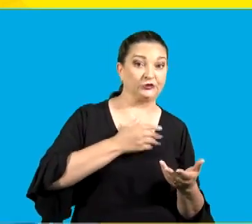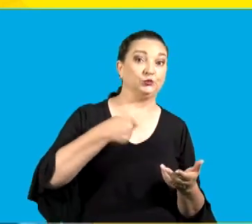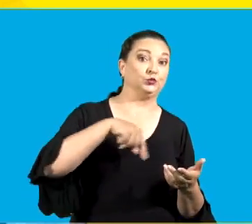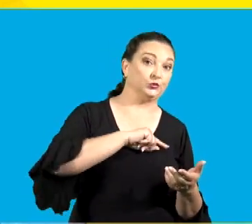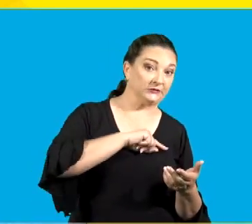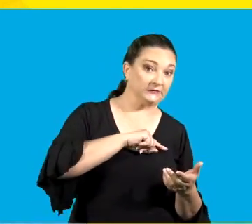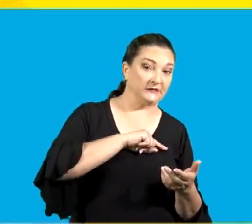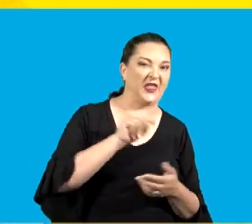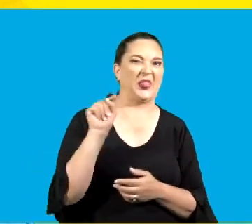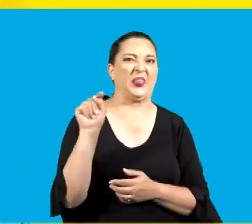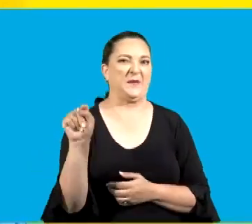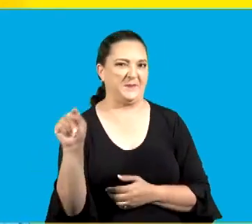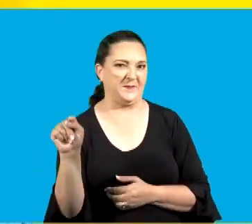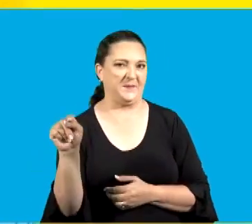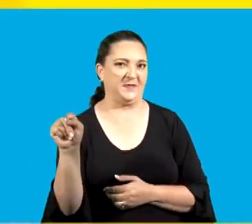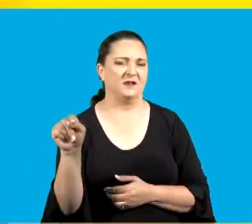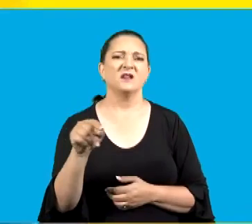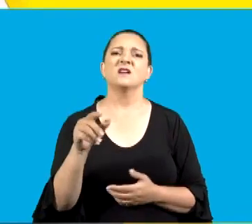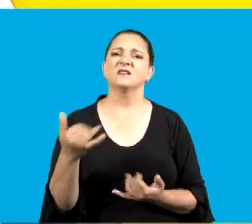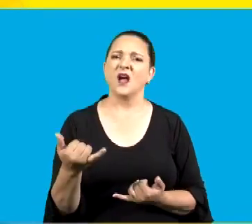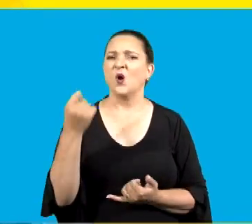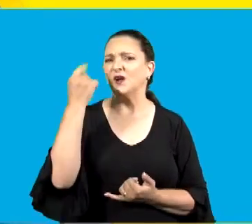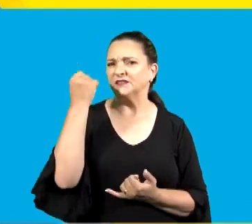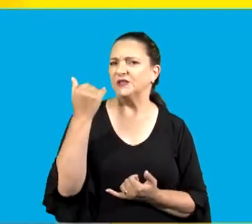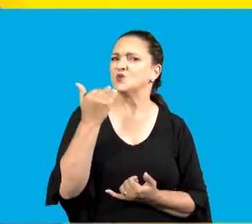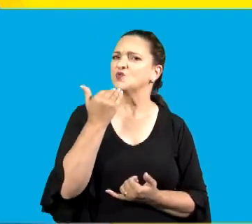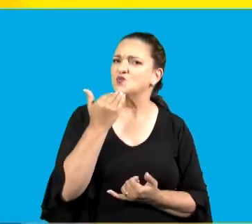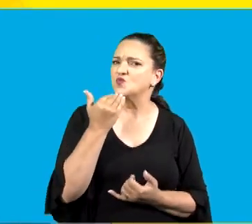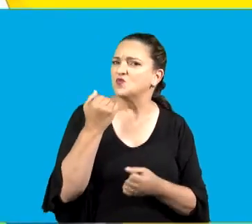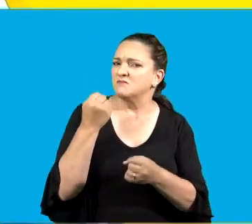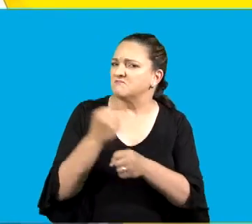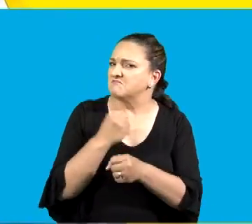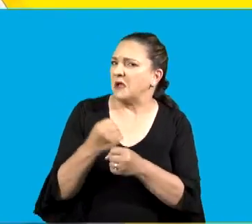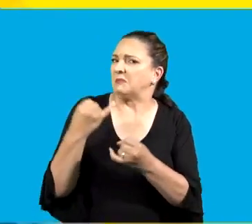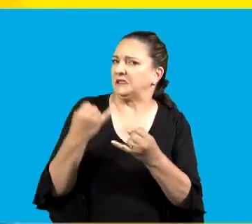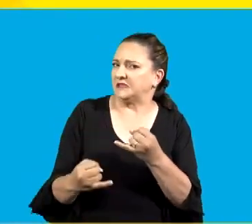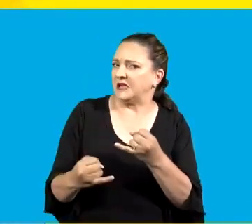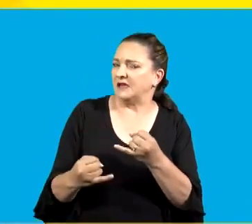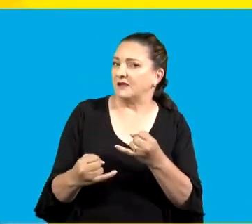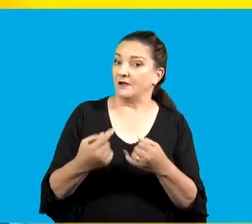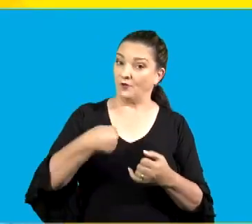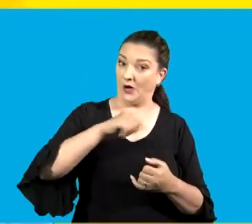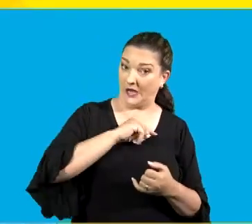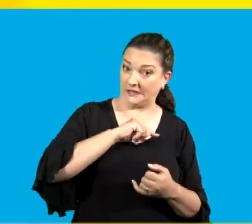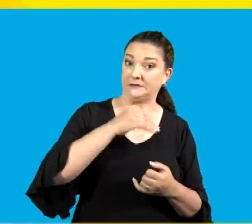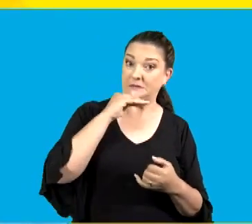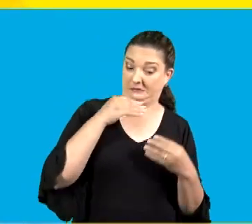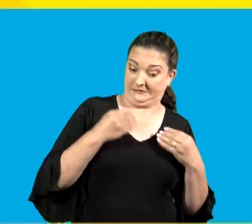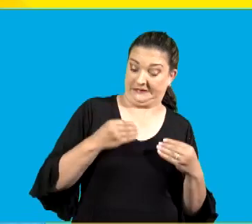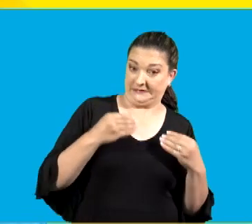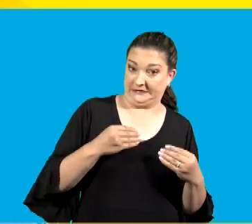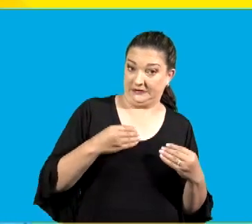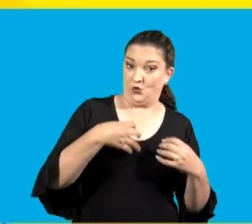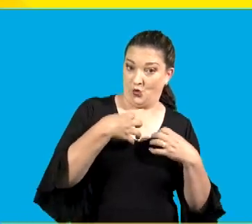us, we, and them, so that you get to understand who made an error, who did not record when I use